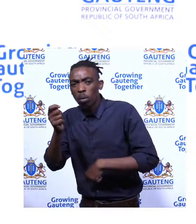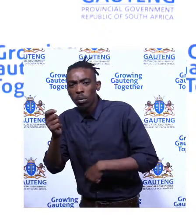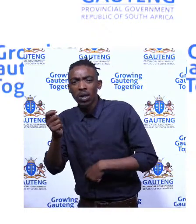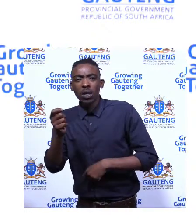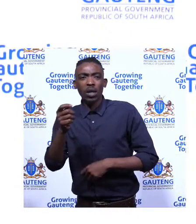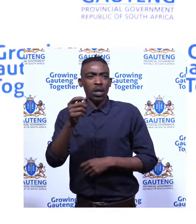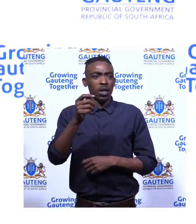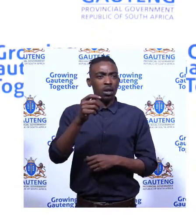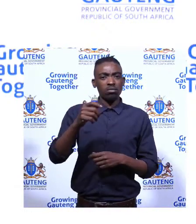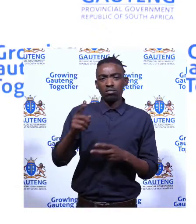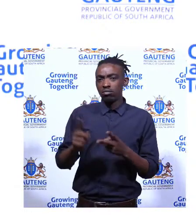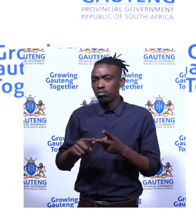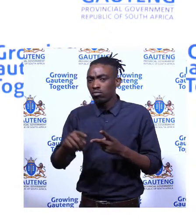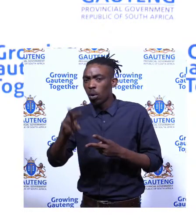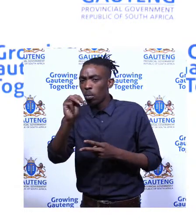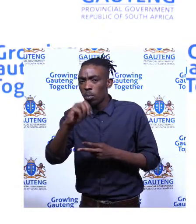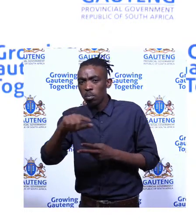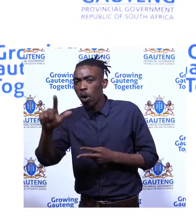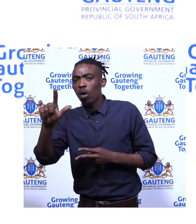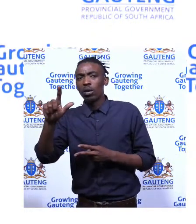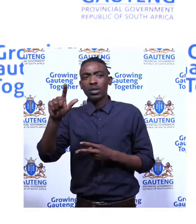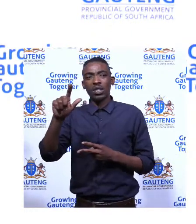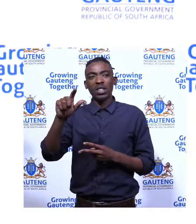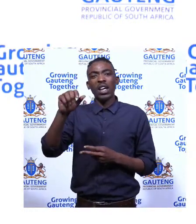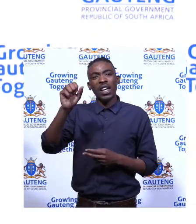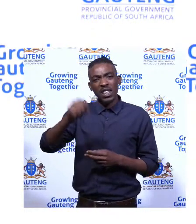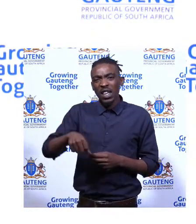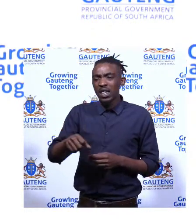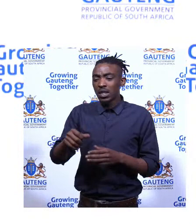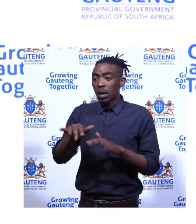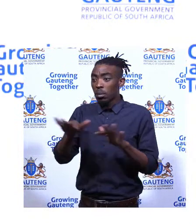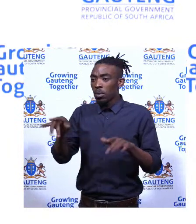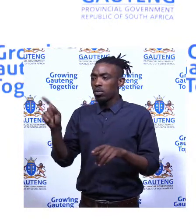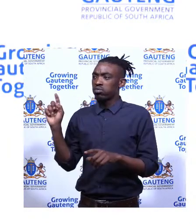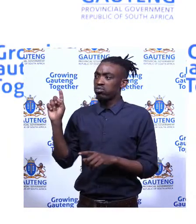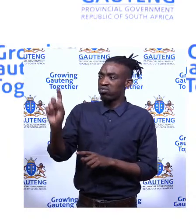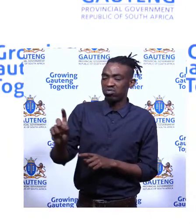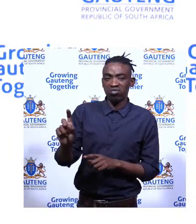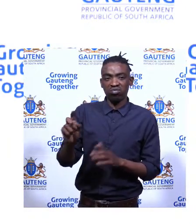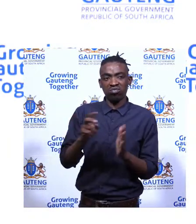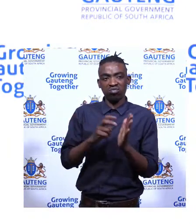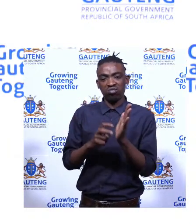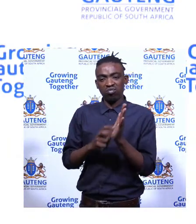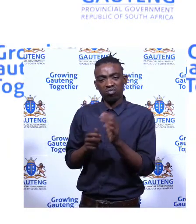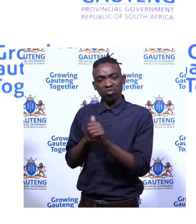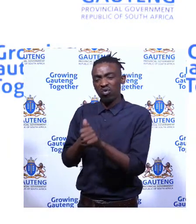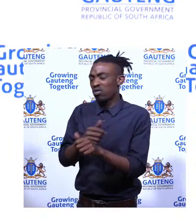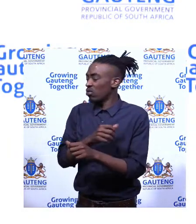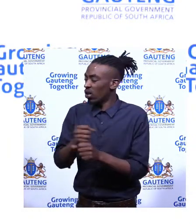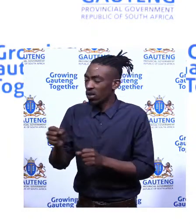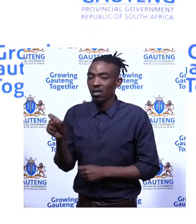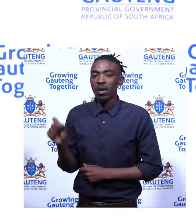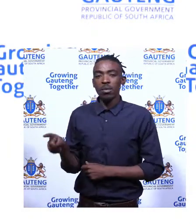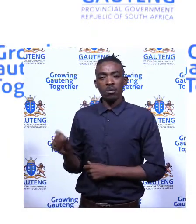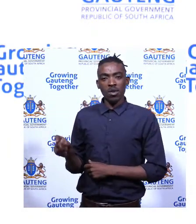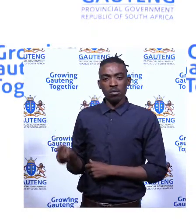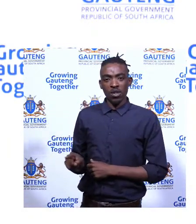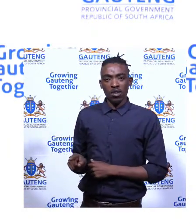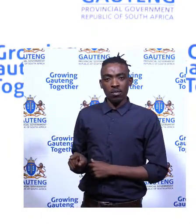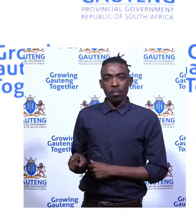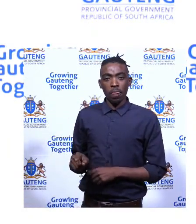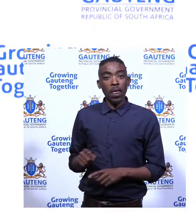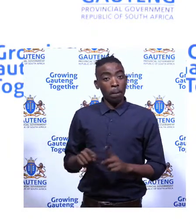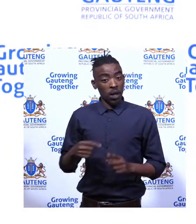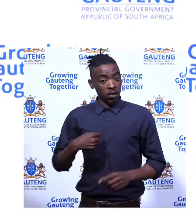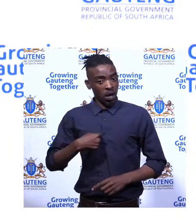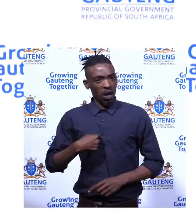supermarkets where there's no compliance. So that's very important. But I am saying I have no doubt that the issue